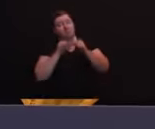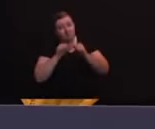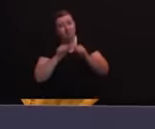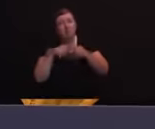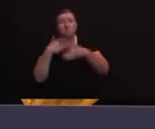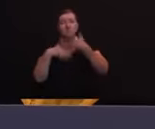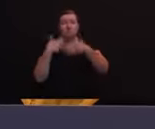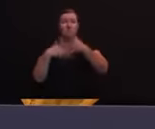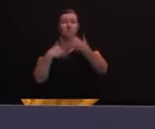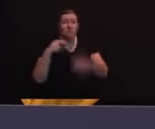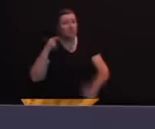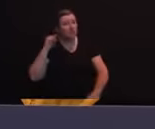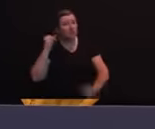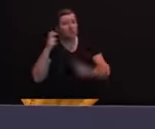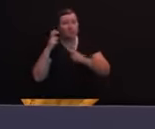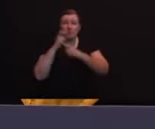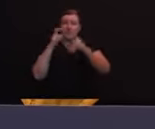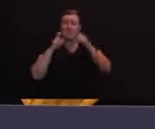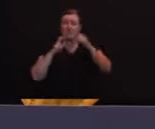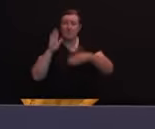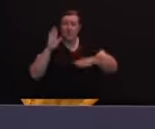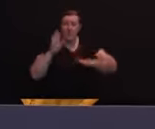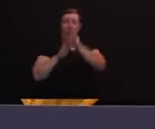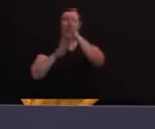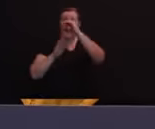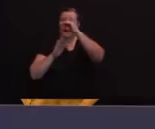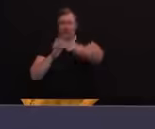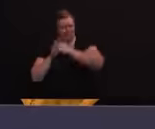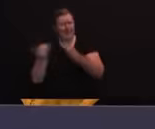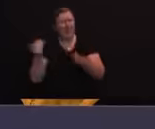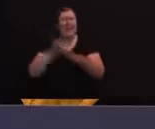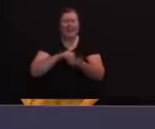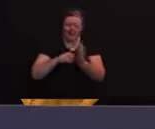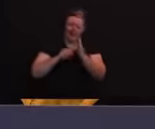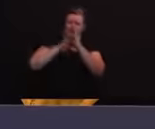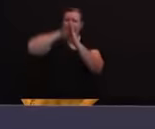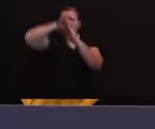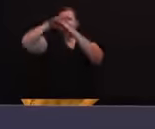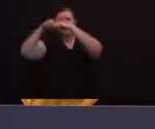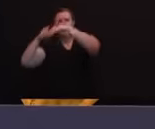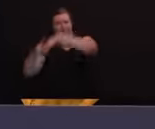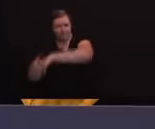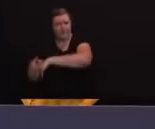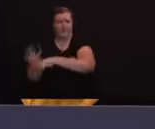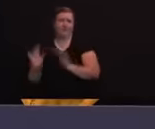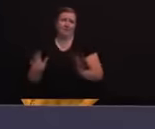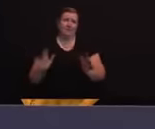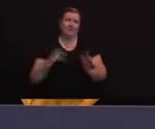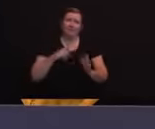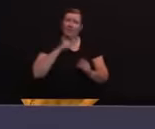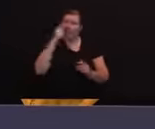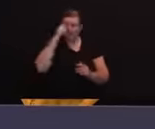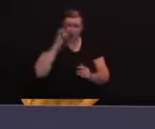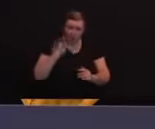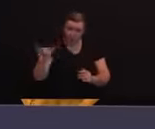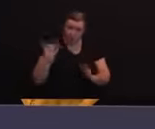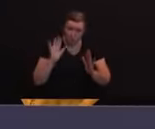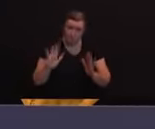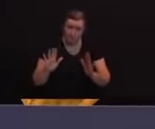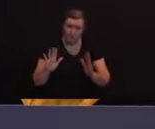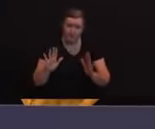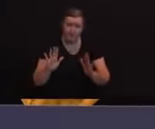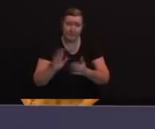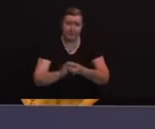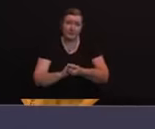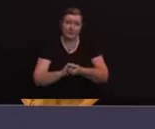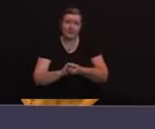curve like New Jersey. We just got to do it again. And it's not forever and always. We're going to get to a better place sooner than we all may think right